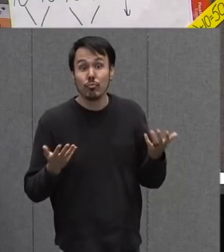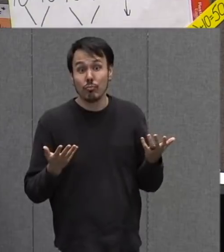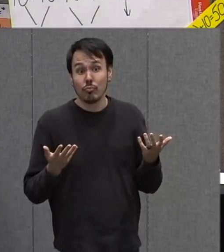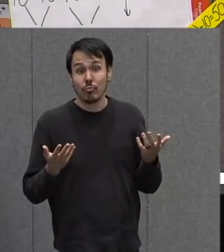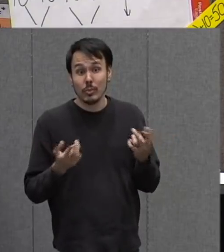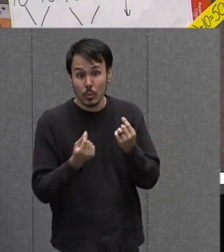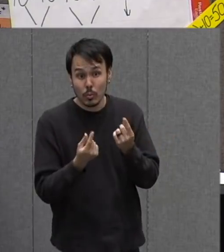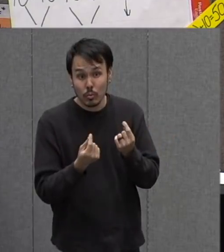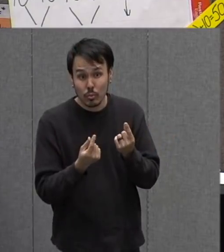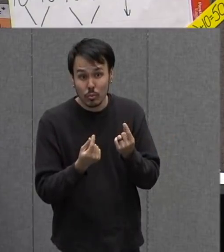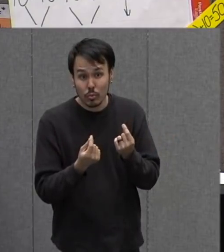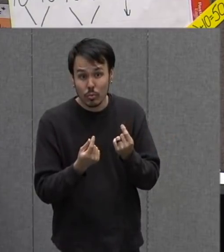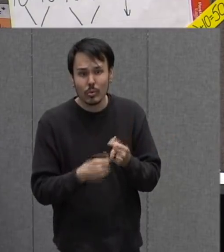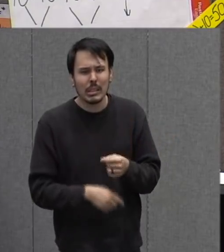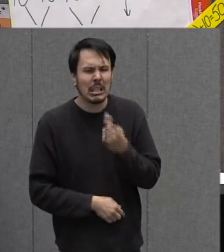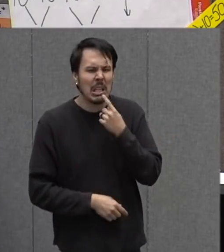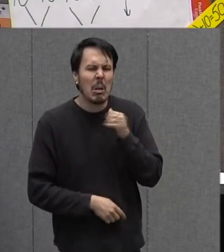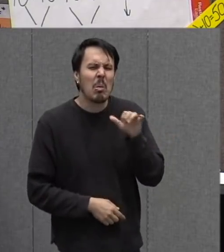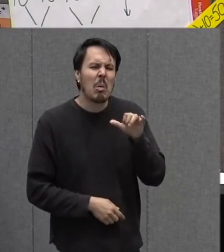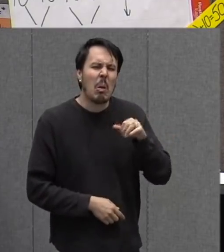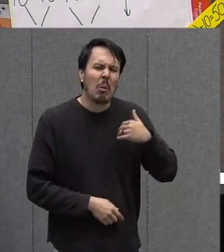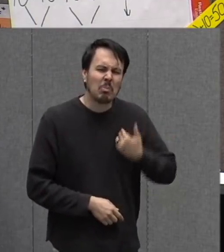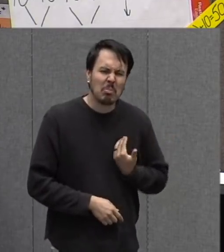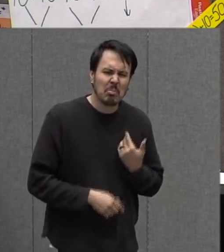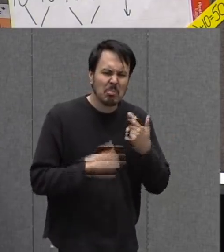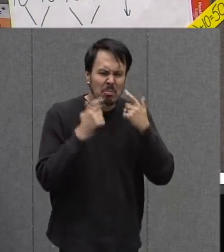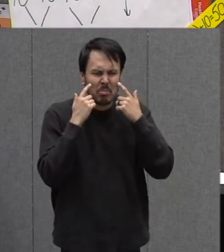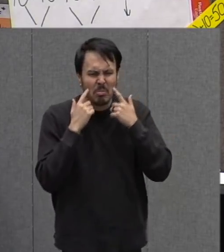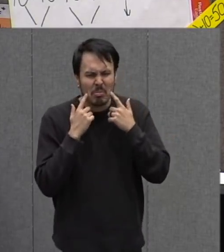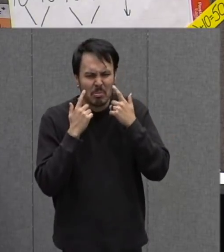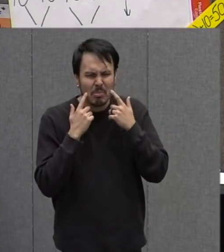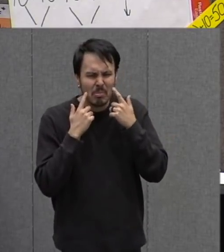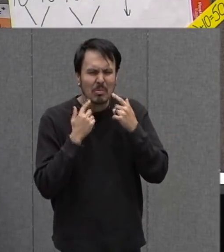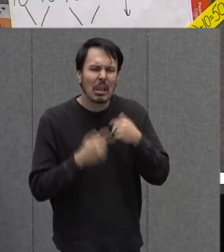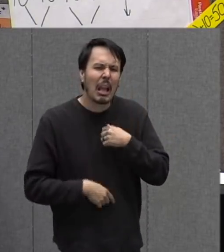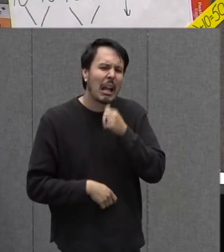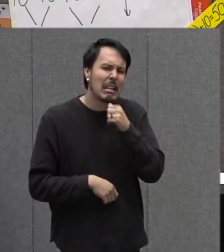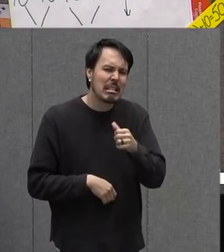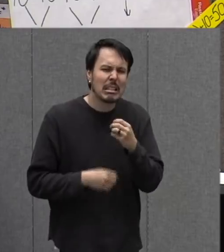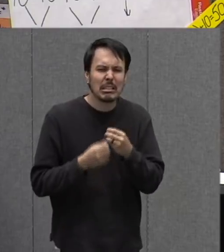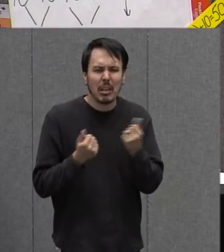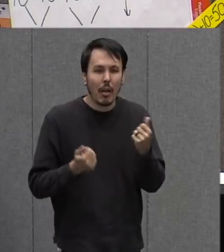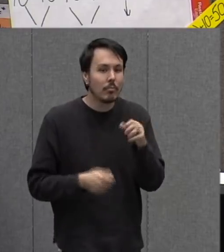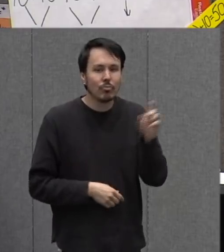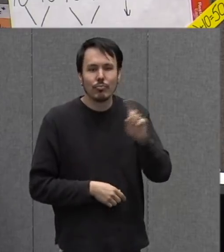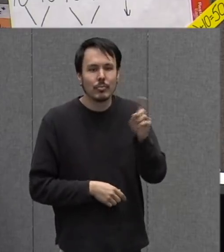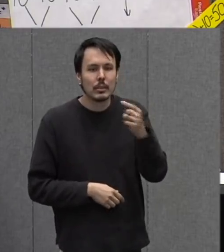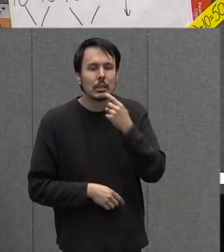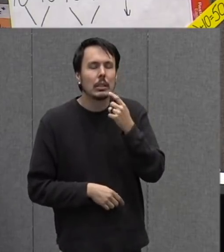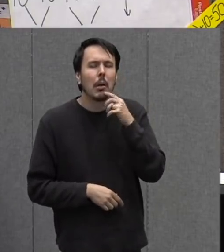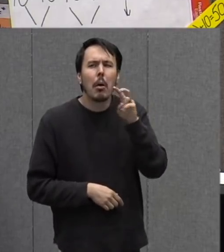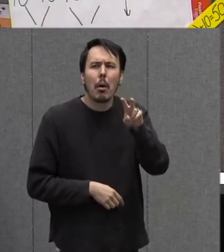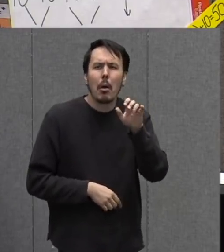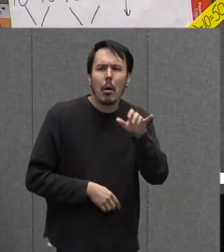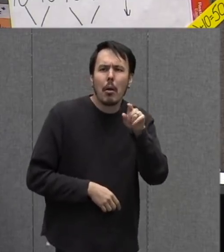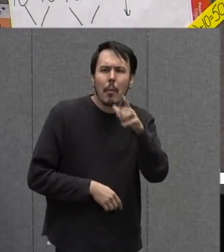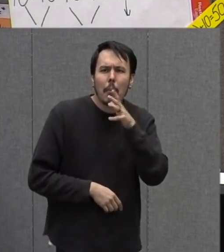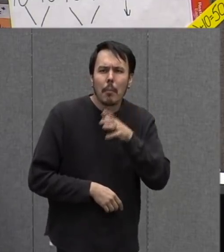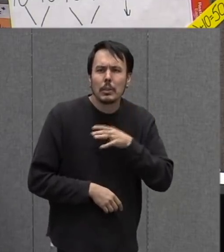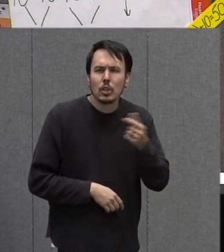answer. No, never. You look at it and you say, all right, Mrs. Gaudette got